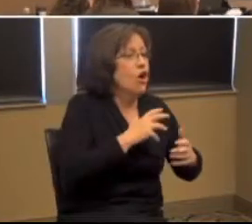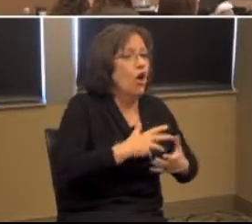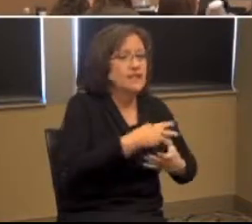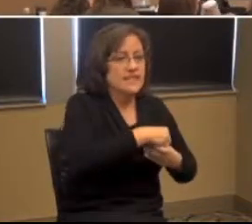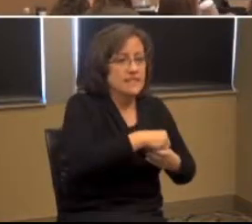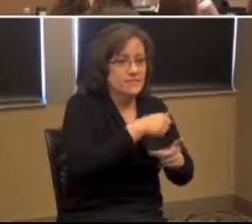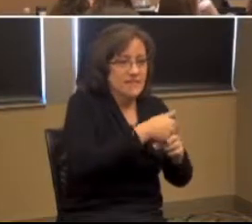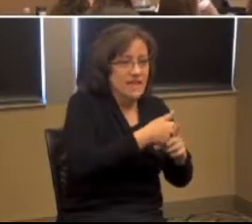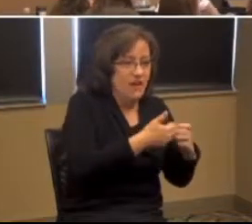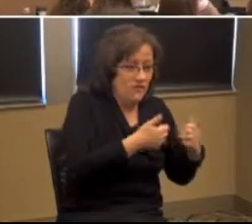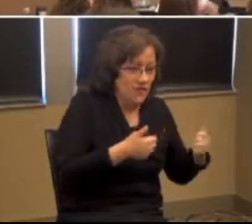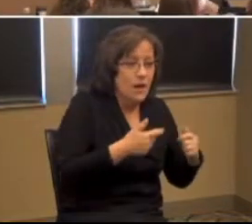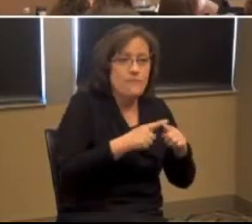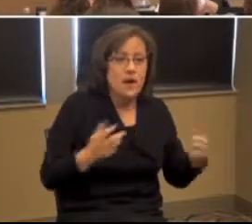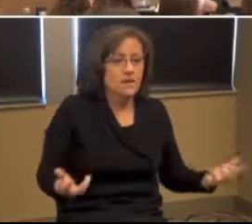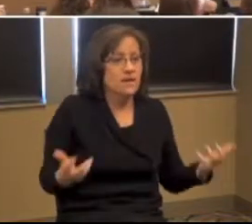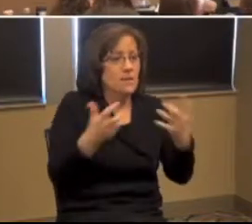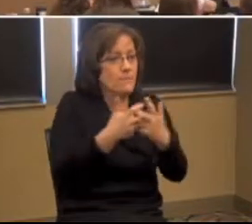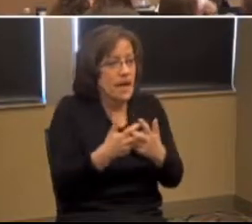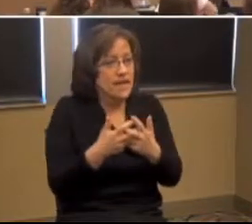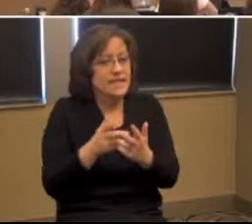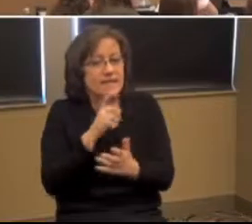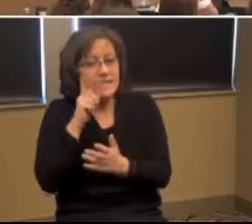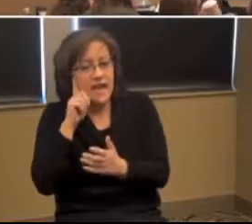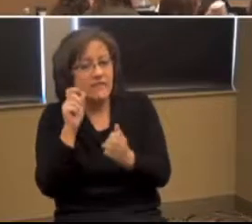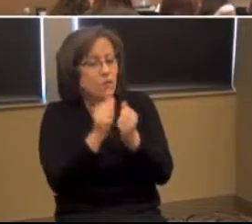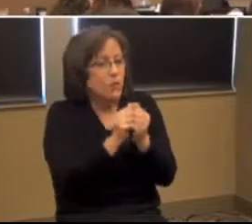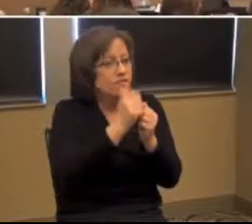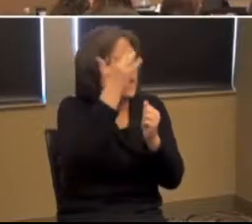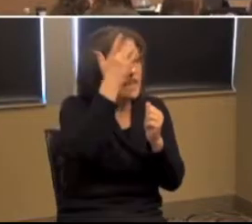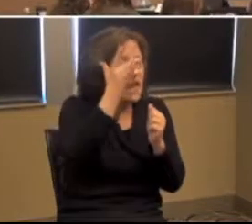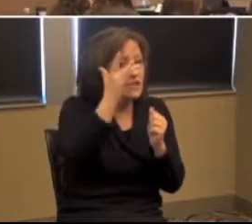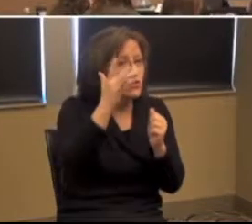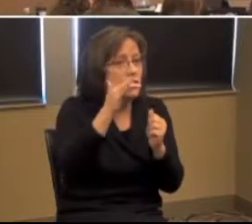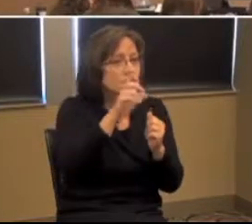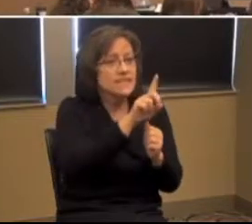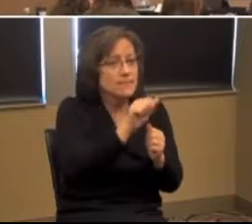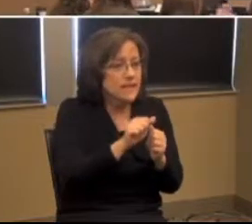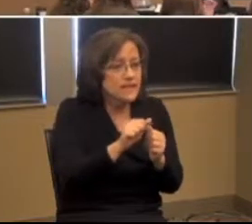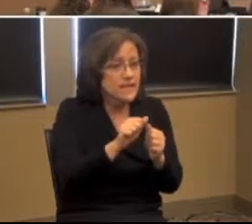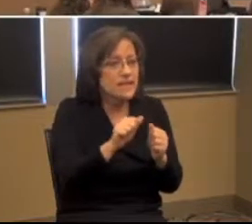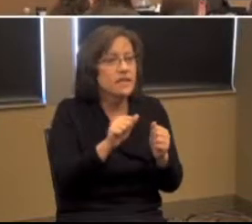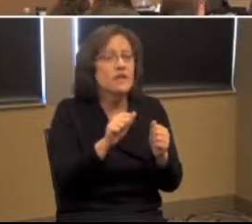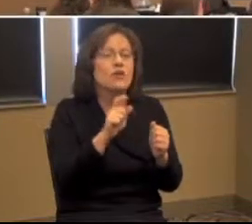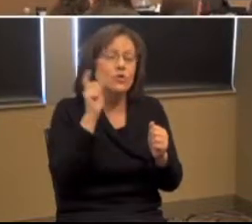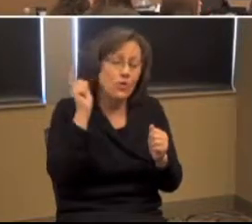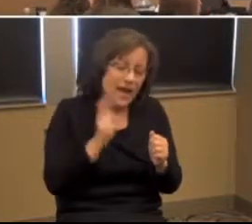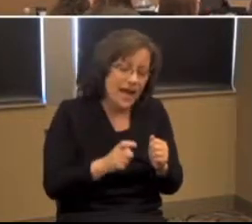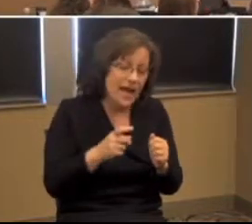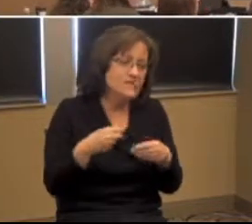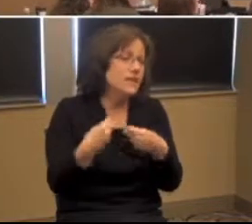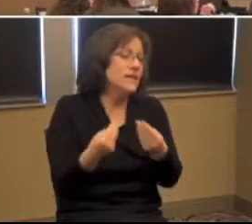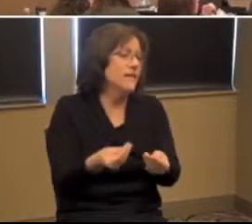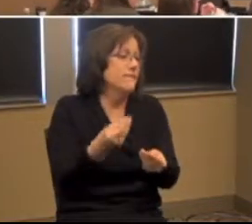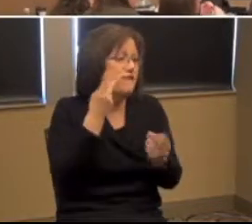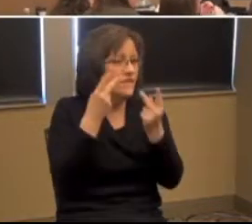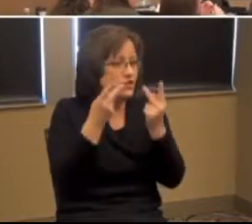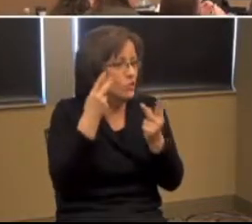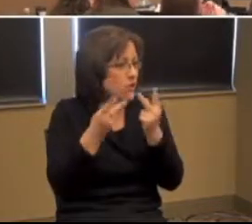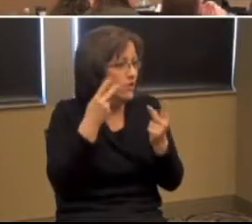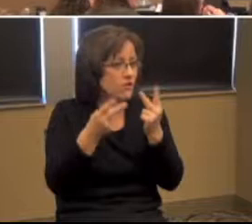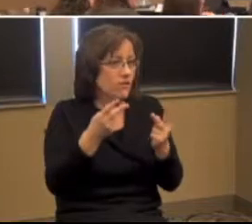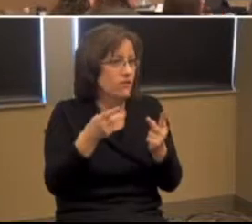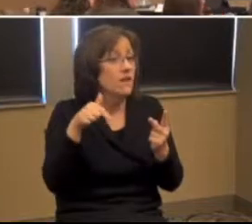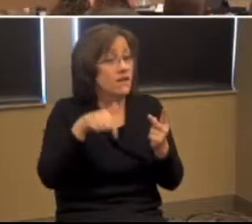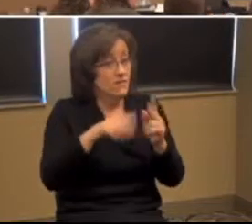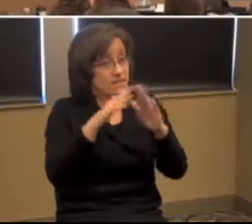two, or you combine deafness with an intellectual disability, we have to get visual. And in this system, it's going to be a